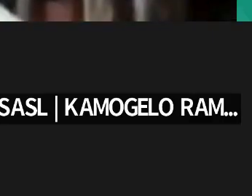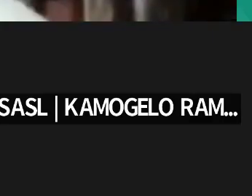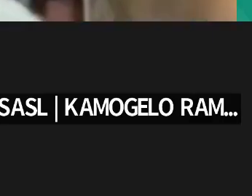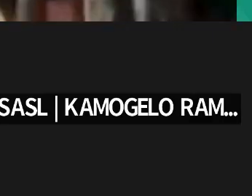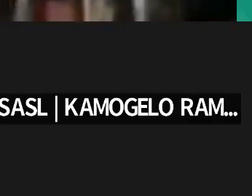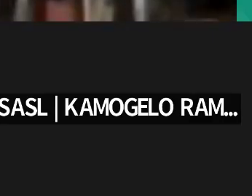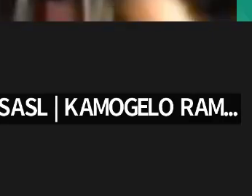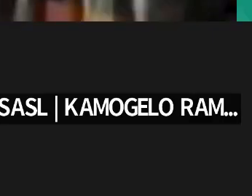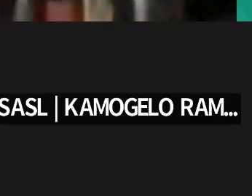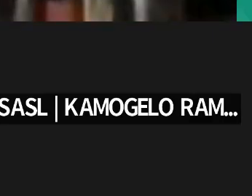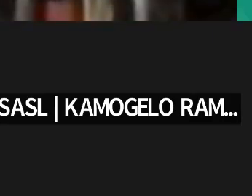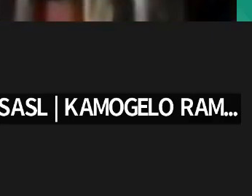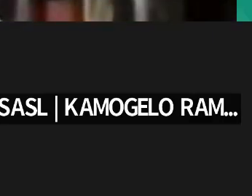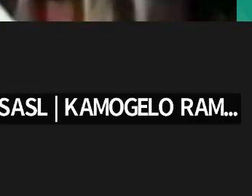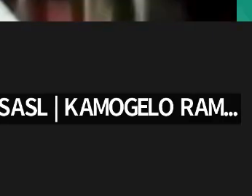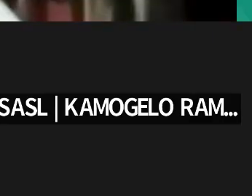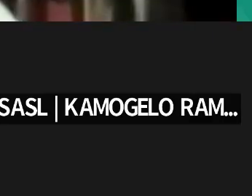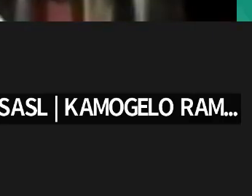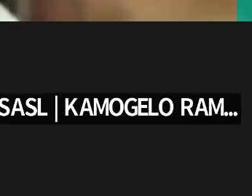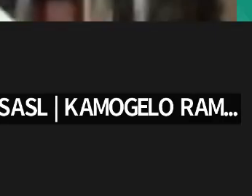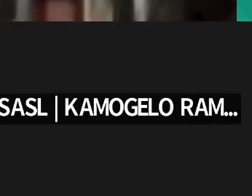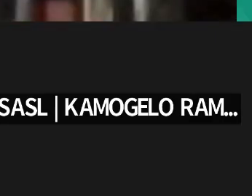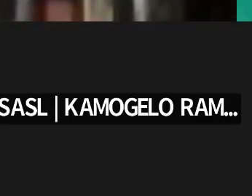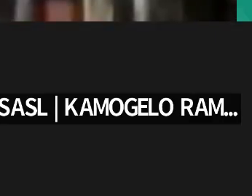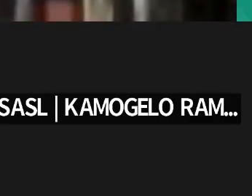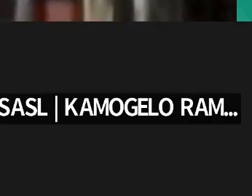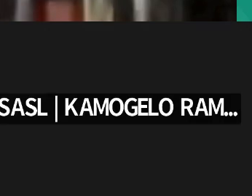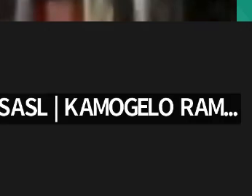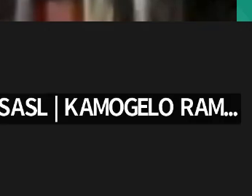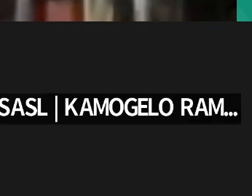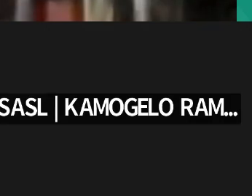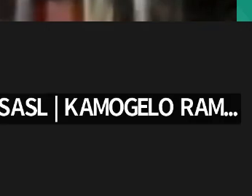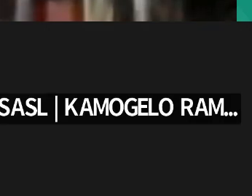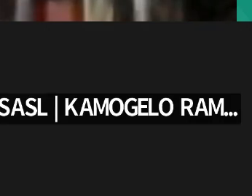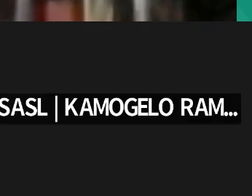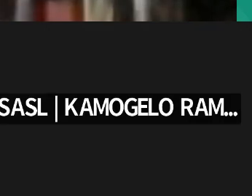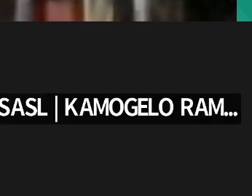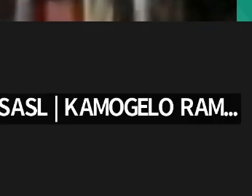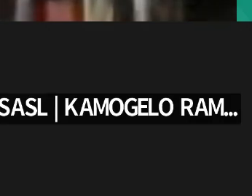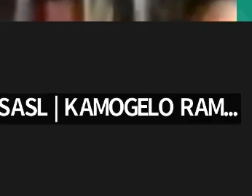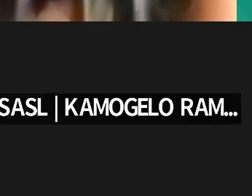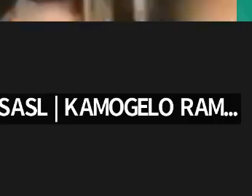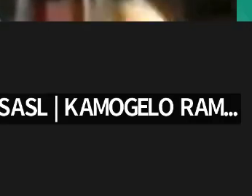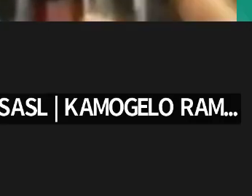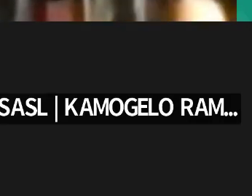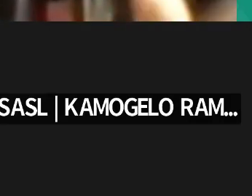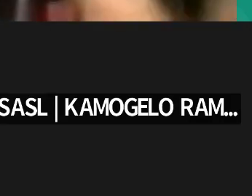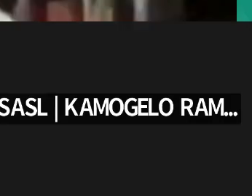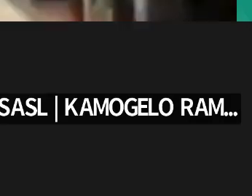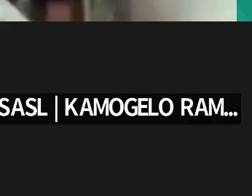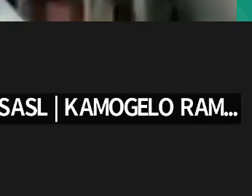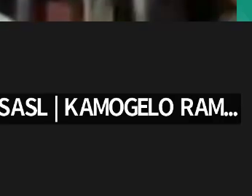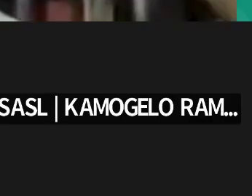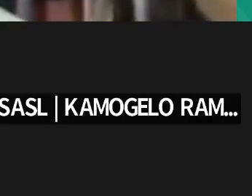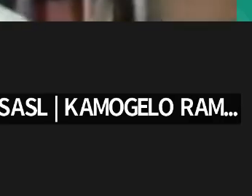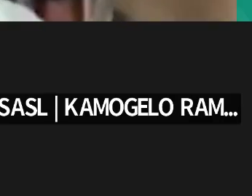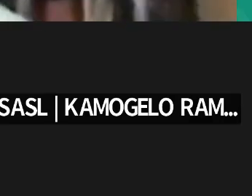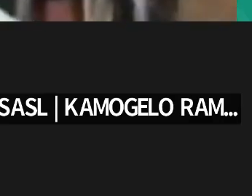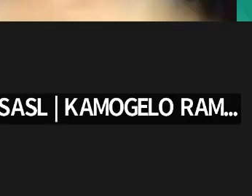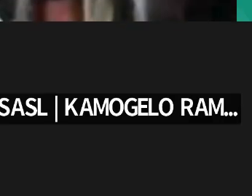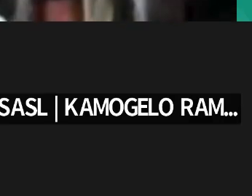adult movements and young and youth movements, but I'll use that in this term. So we see this happening in the